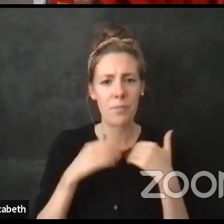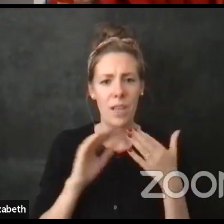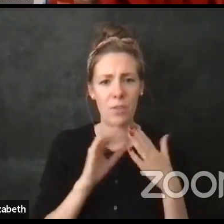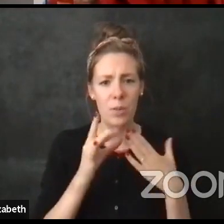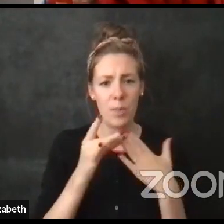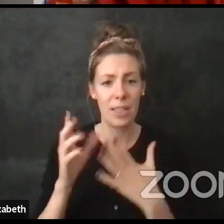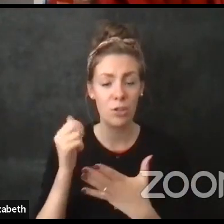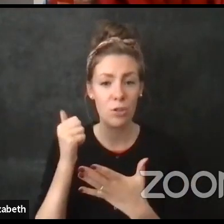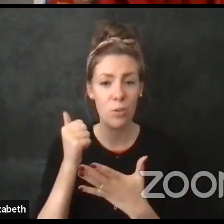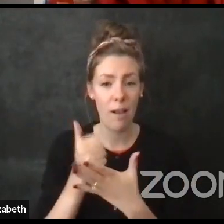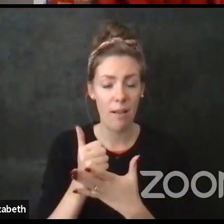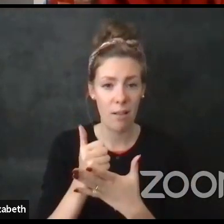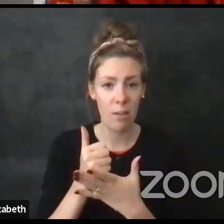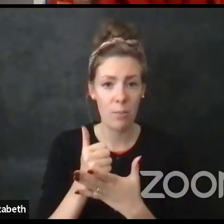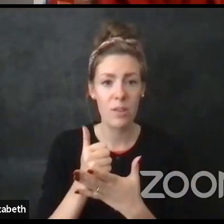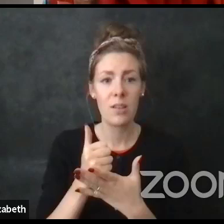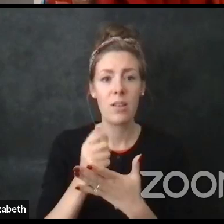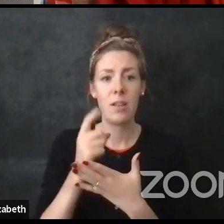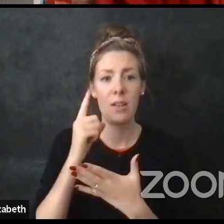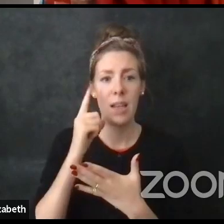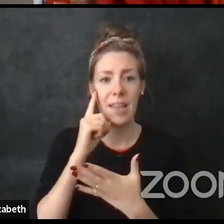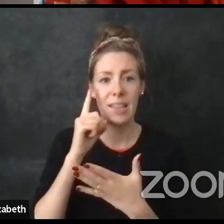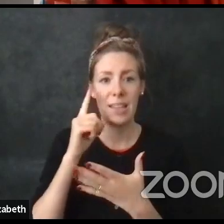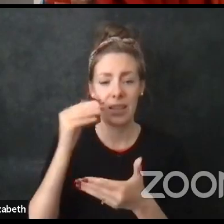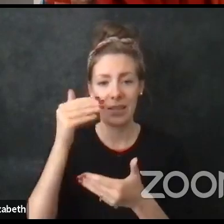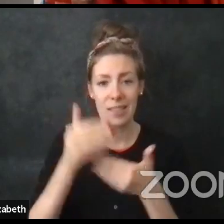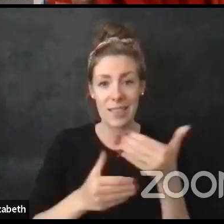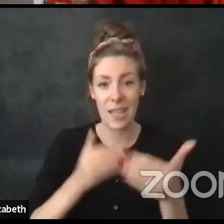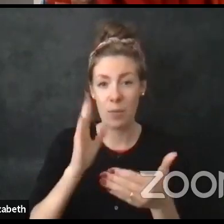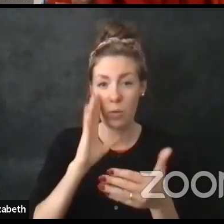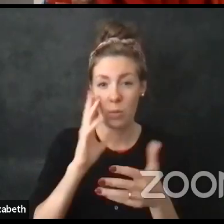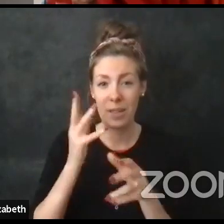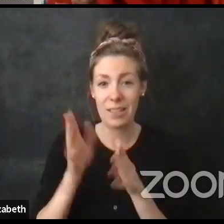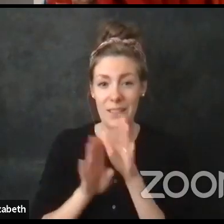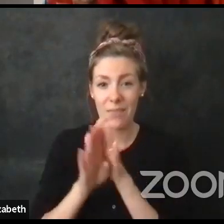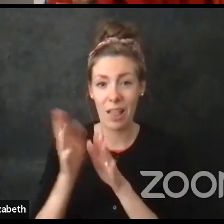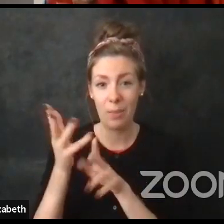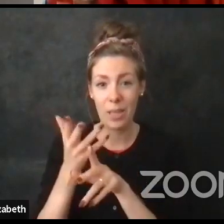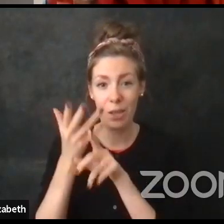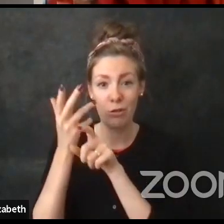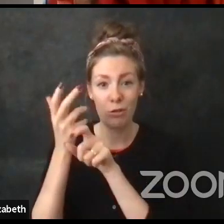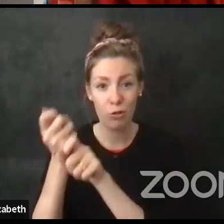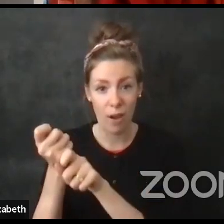help us, you know, I think the initial steps are developing trust. Maybe where trust,